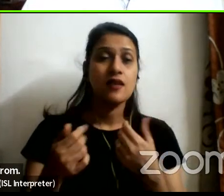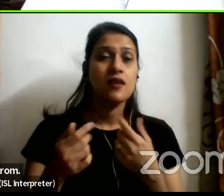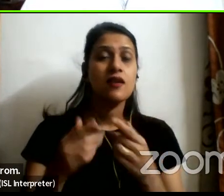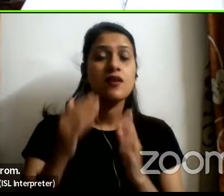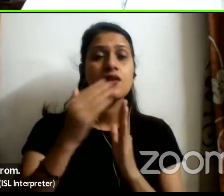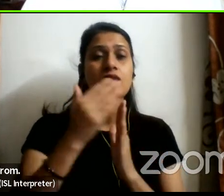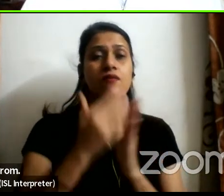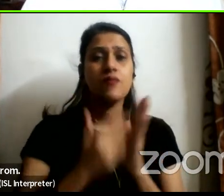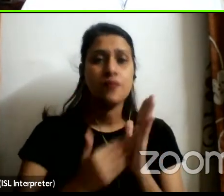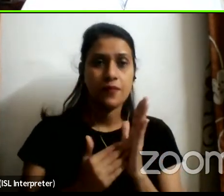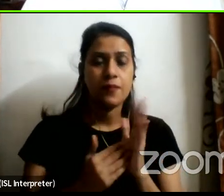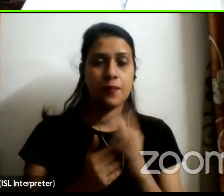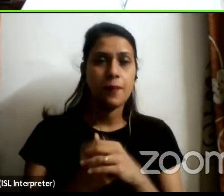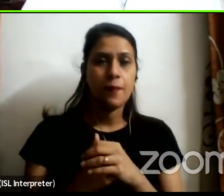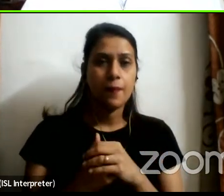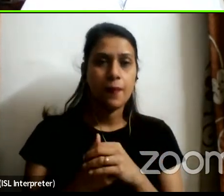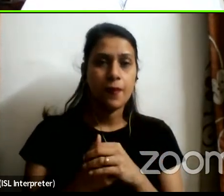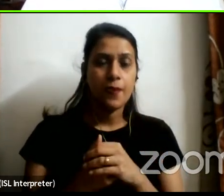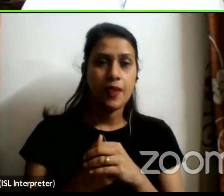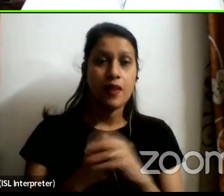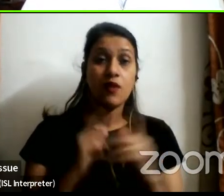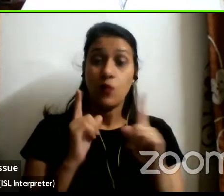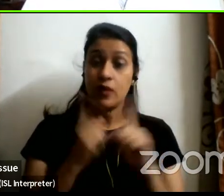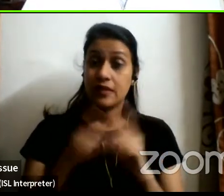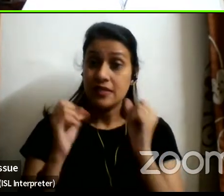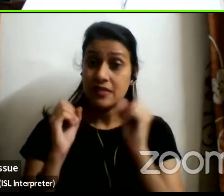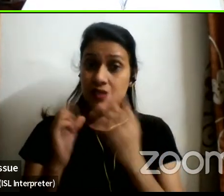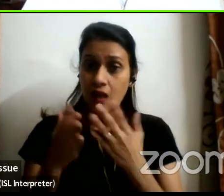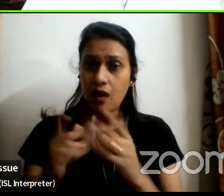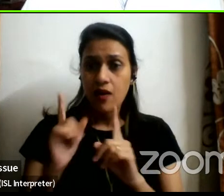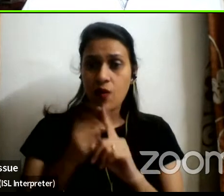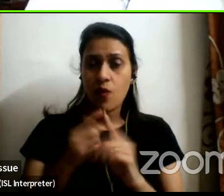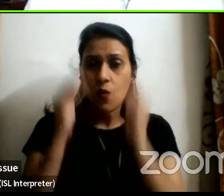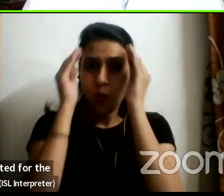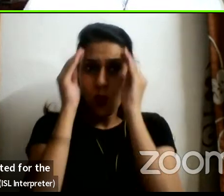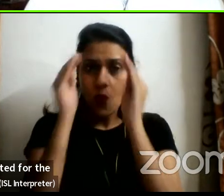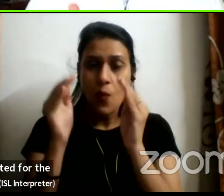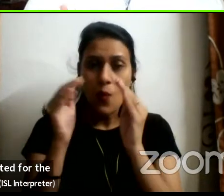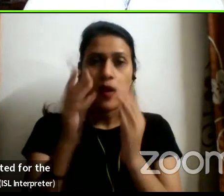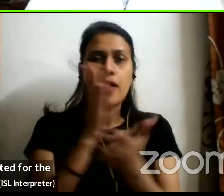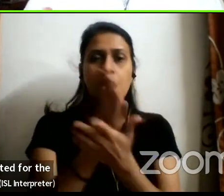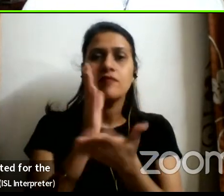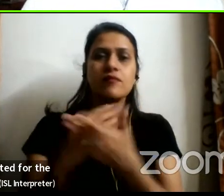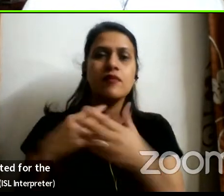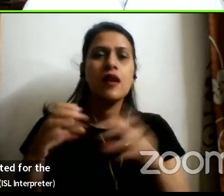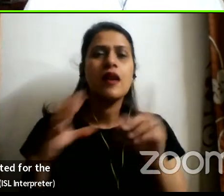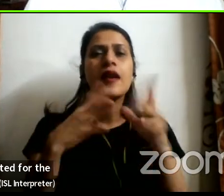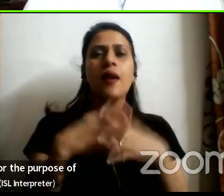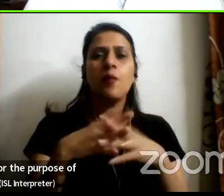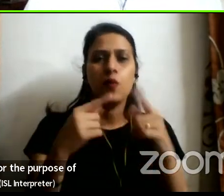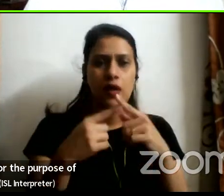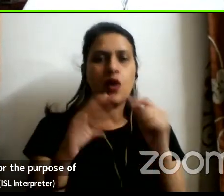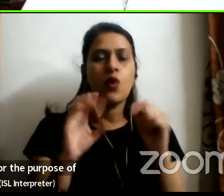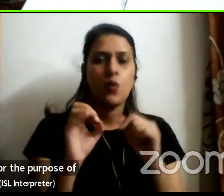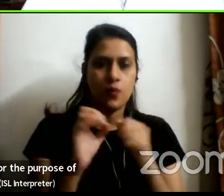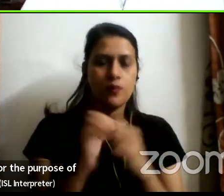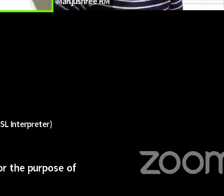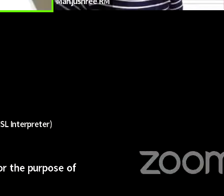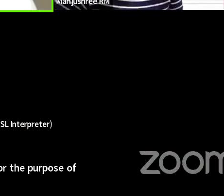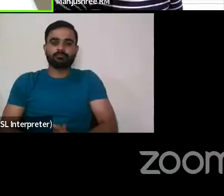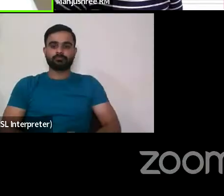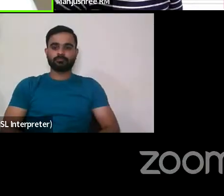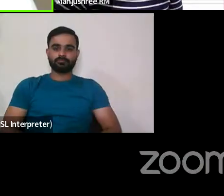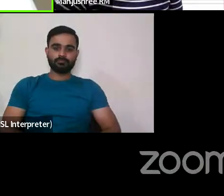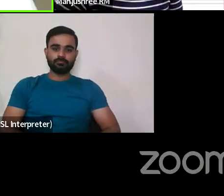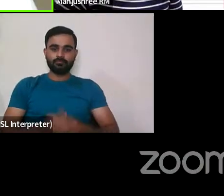right? And although we located for the purpose of this debate at WTO, but I'm sure Amber will know this, by the way. Way